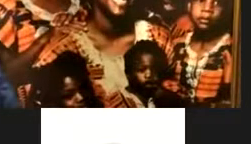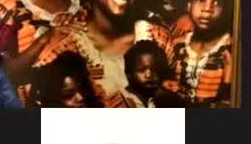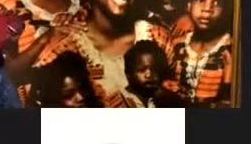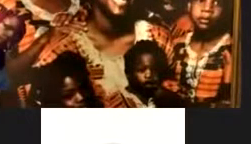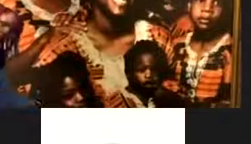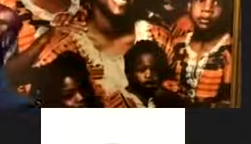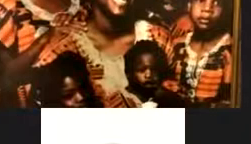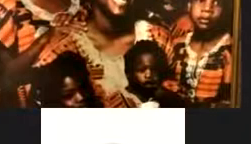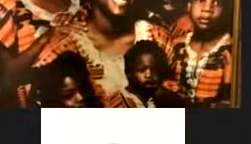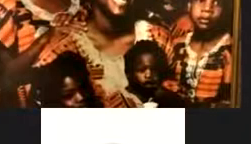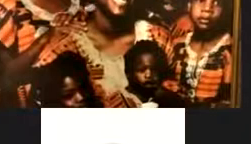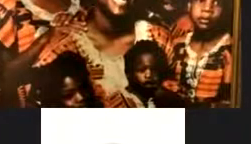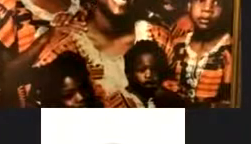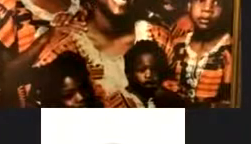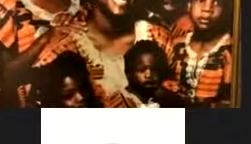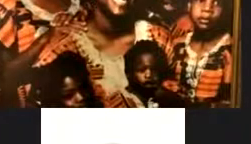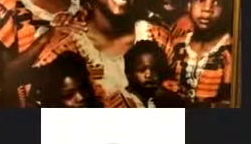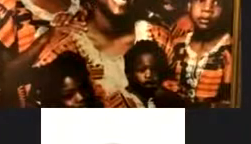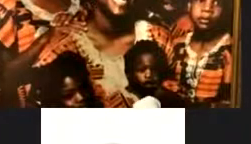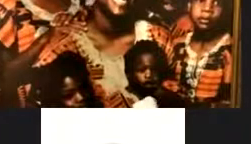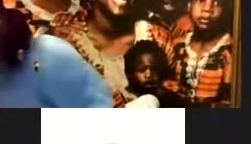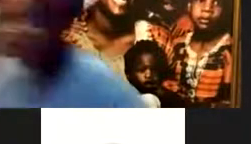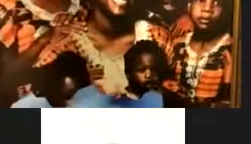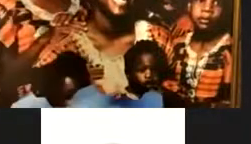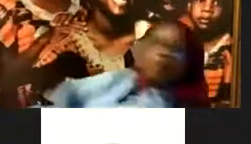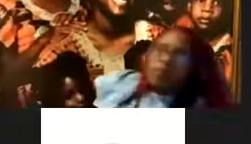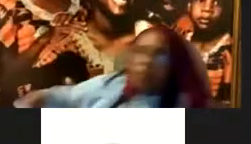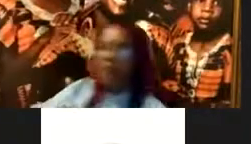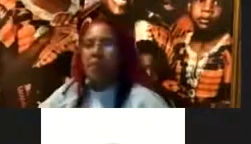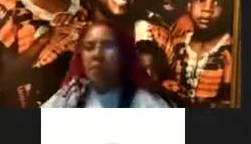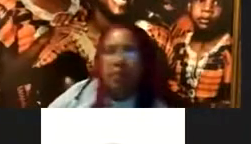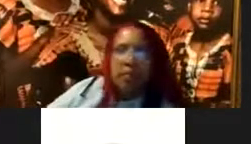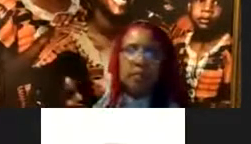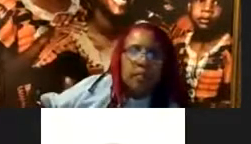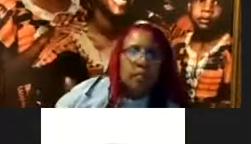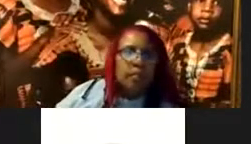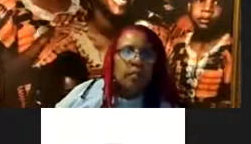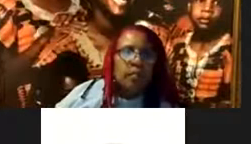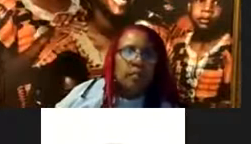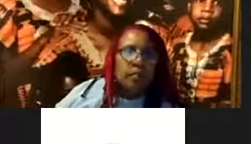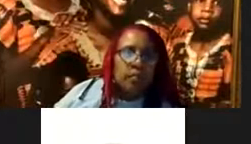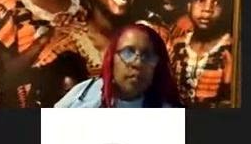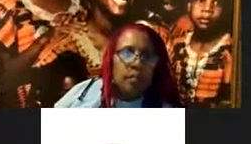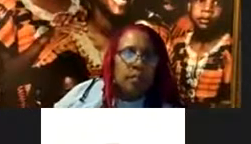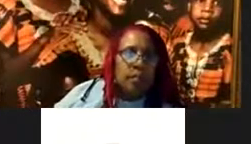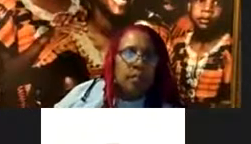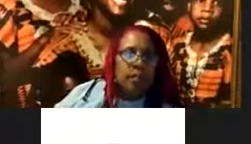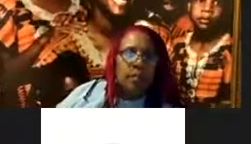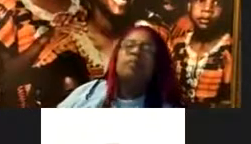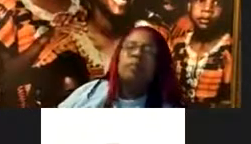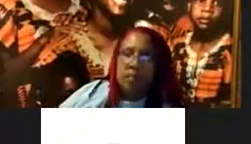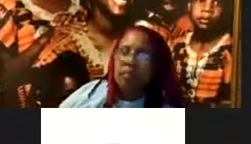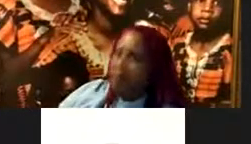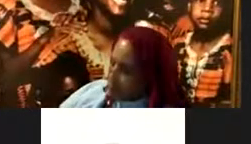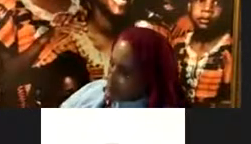any of the programs because I just got here, but I participated in Summer Bridge. I'm in the HGS program, and I also applied to be a mentor for the